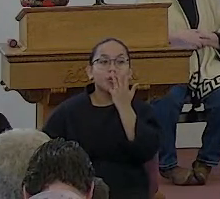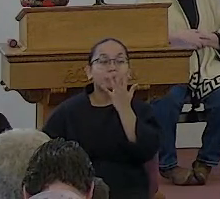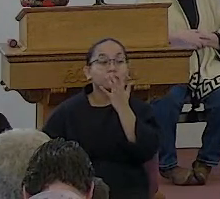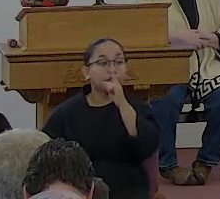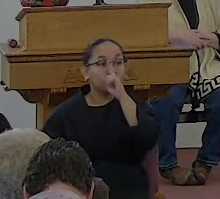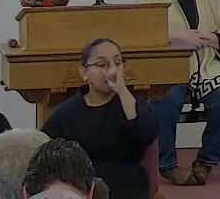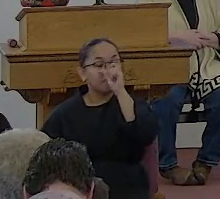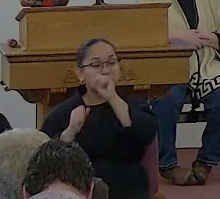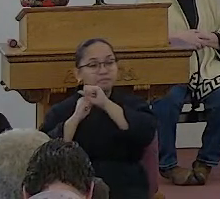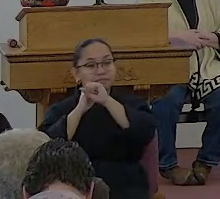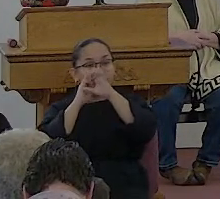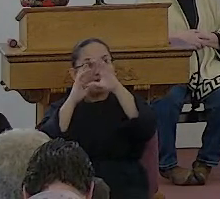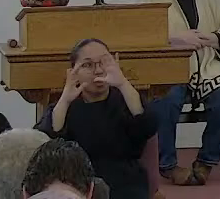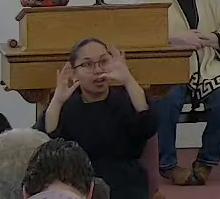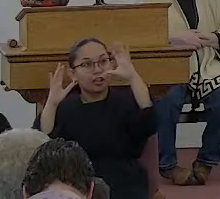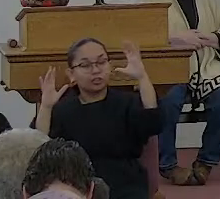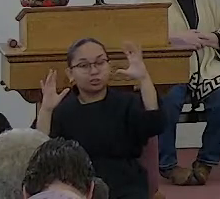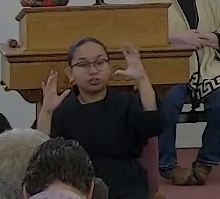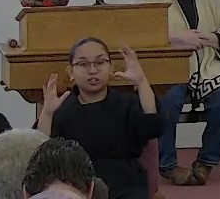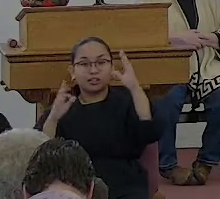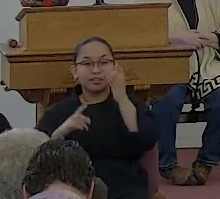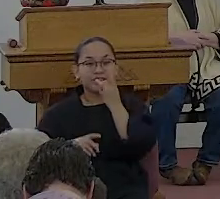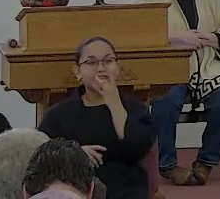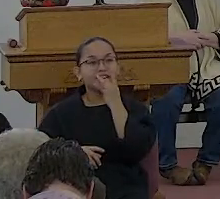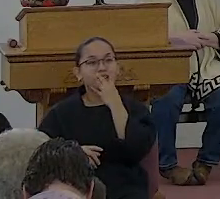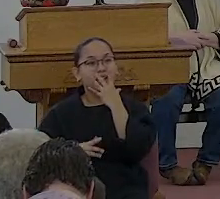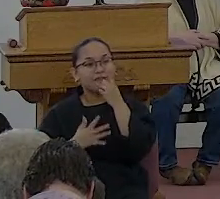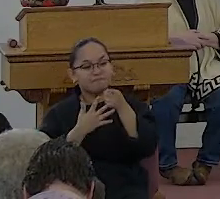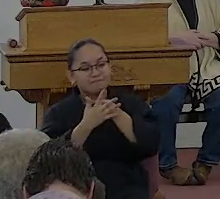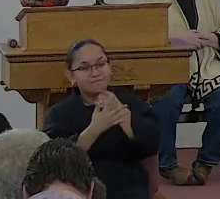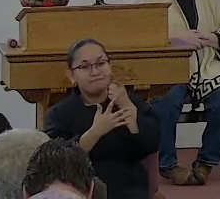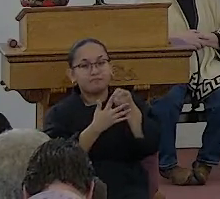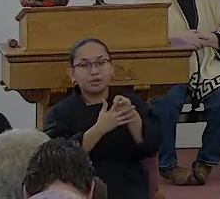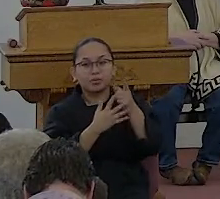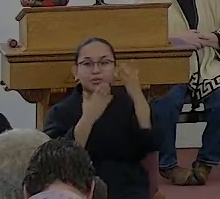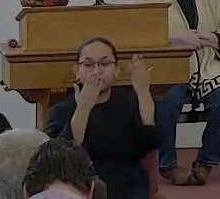light piercing winter's dark.